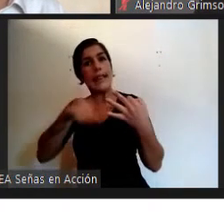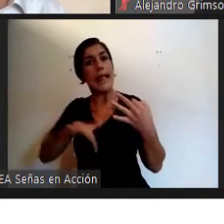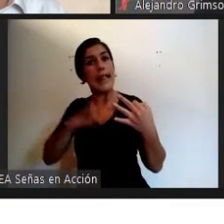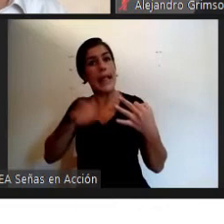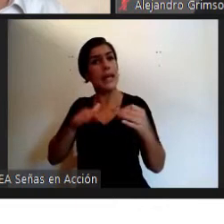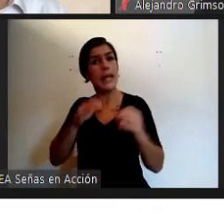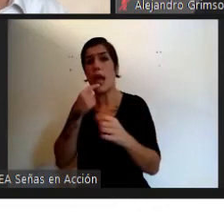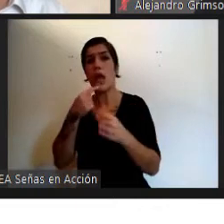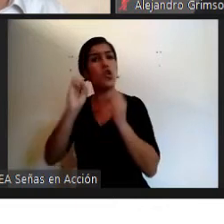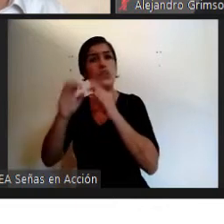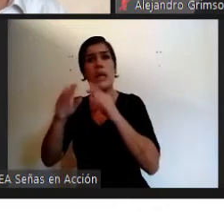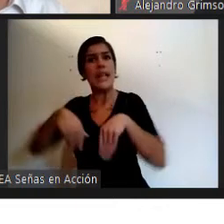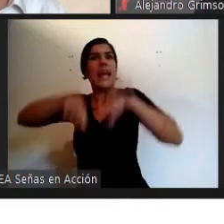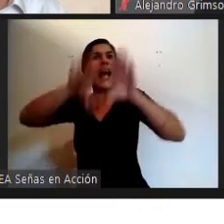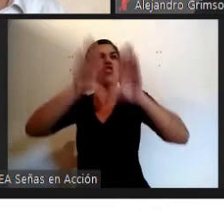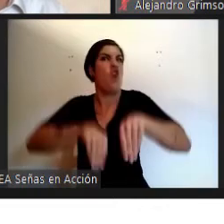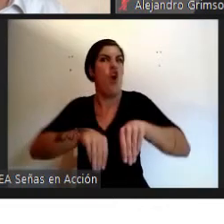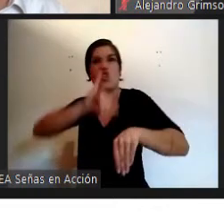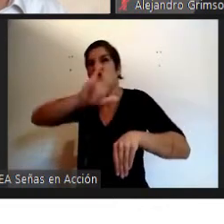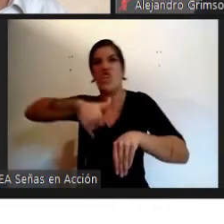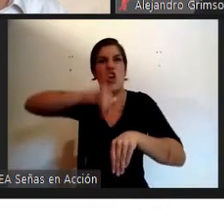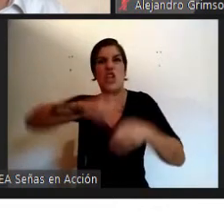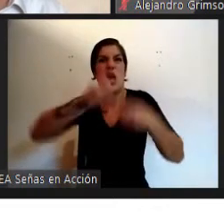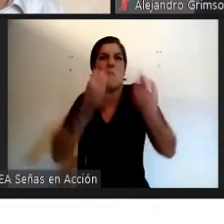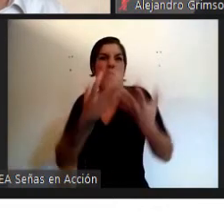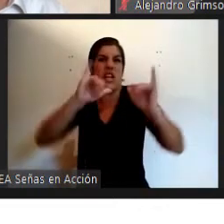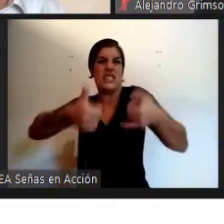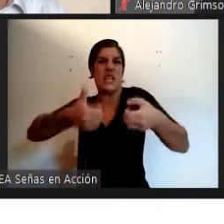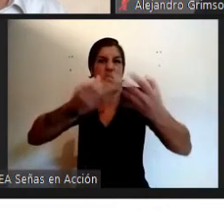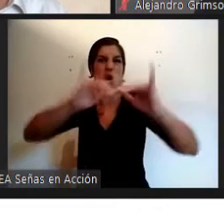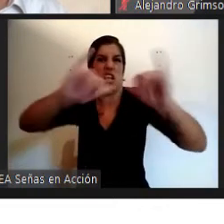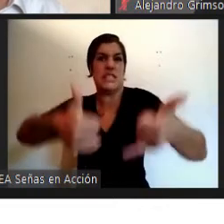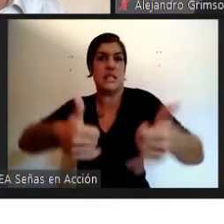evidently so, we all think, or at least we think,